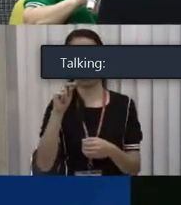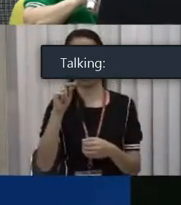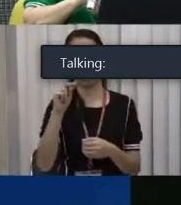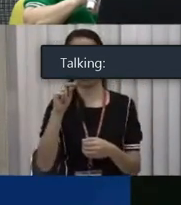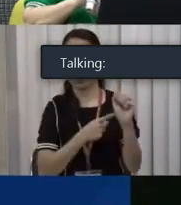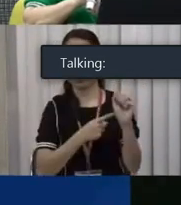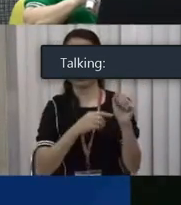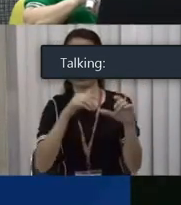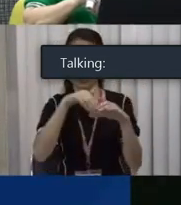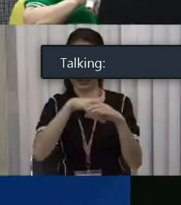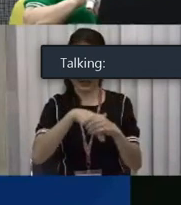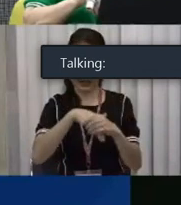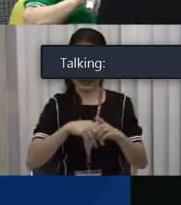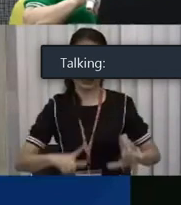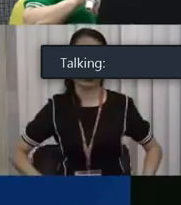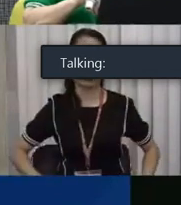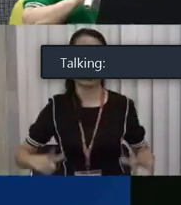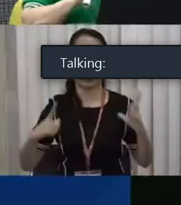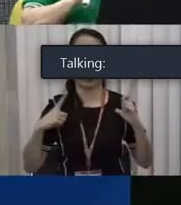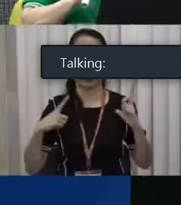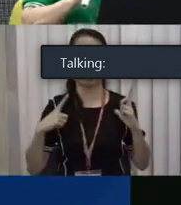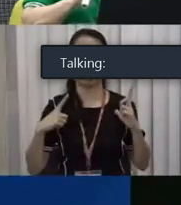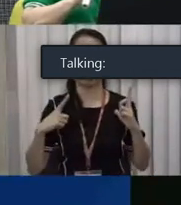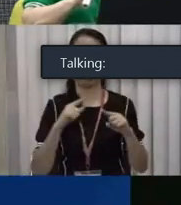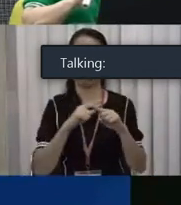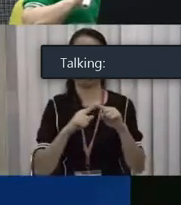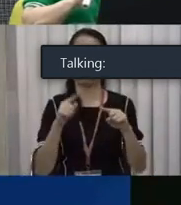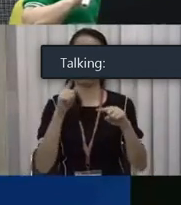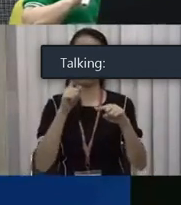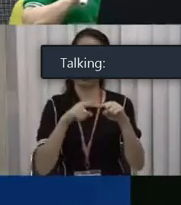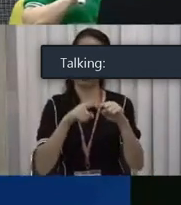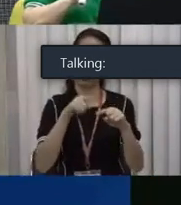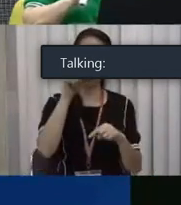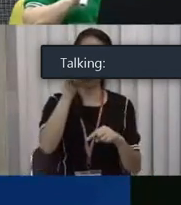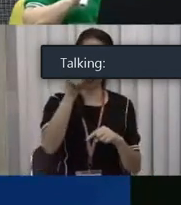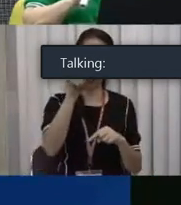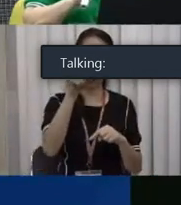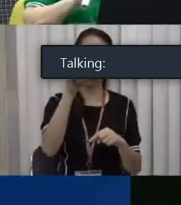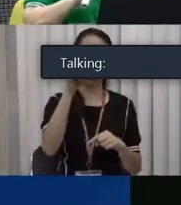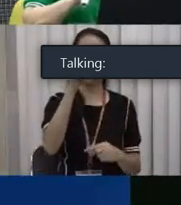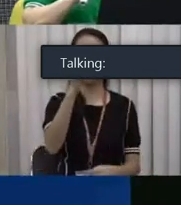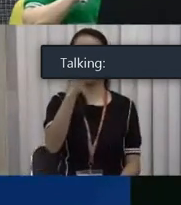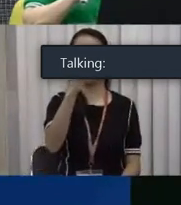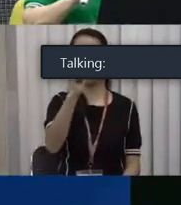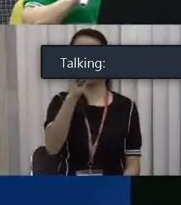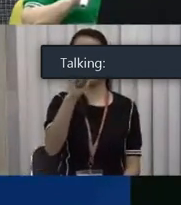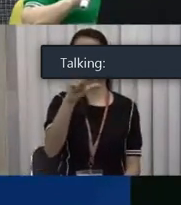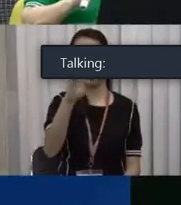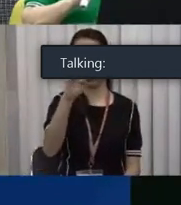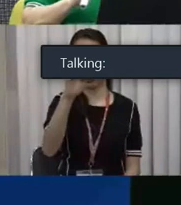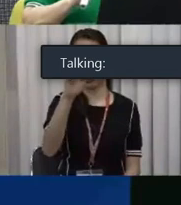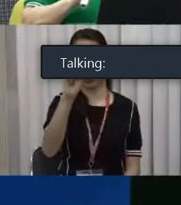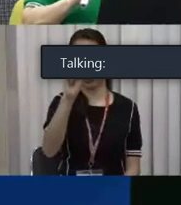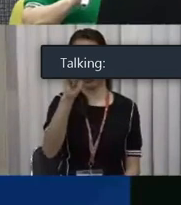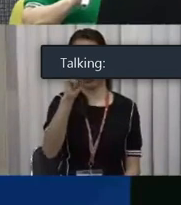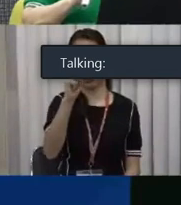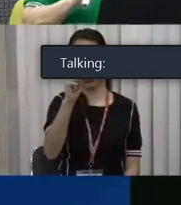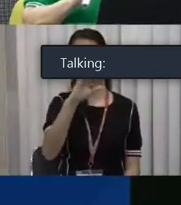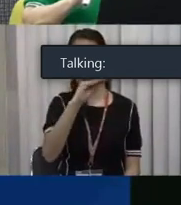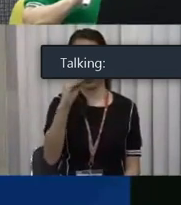on 3 things. Your talent, your hard work, and your